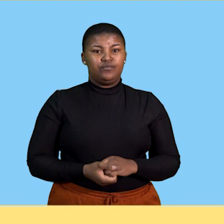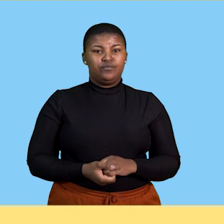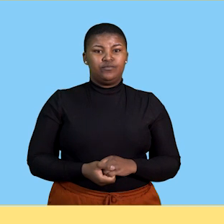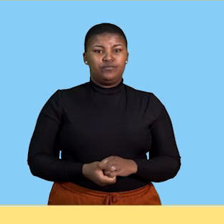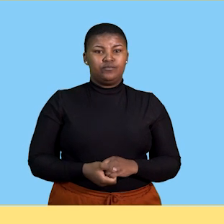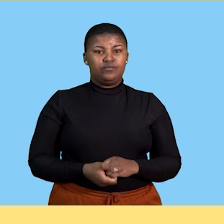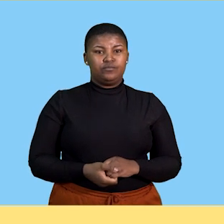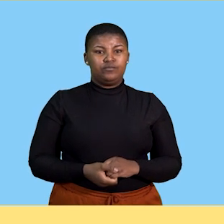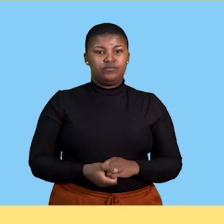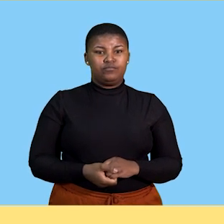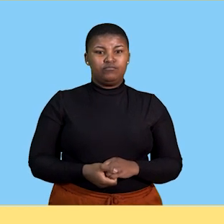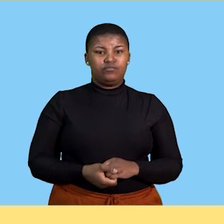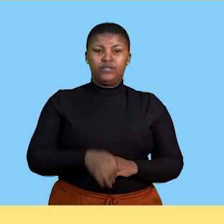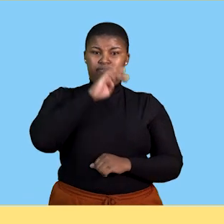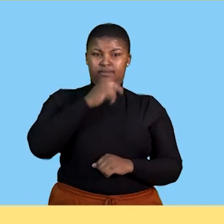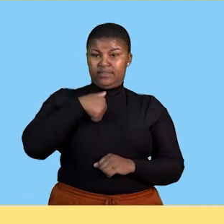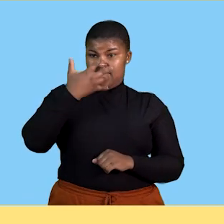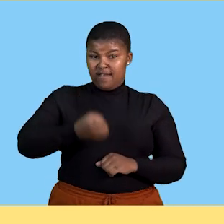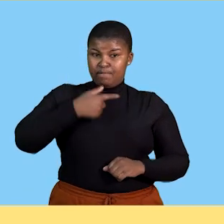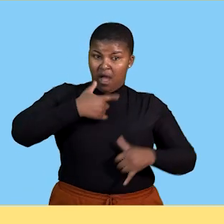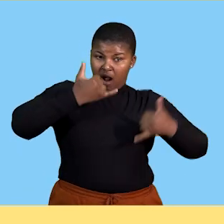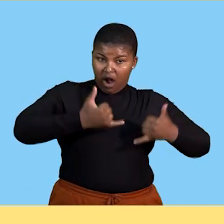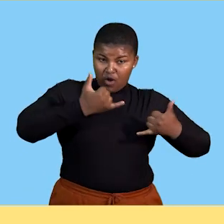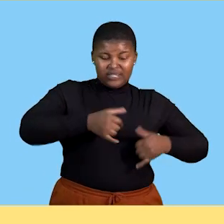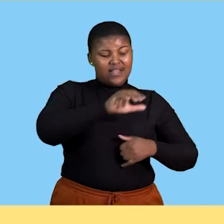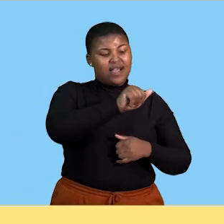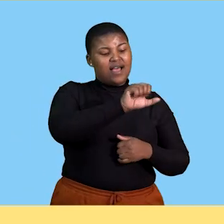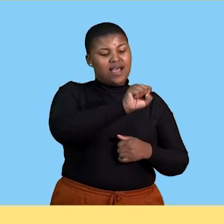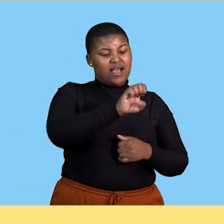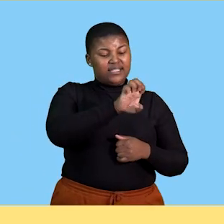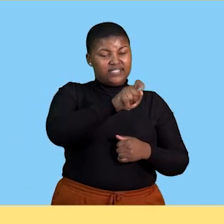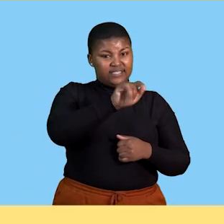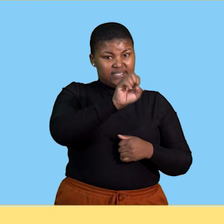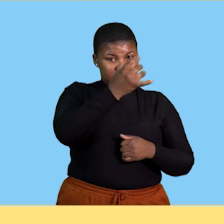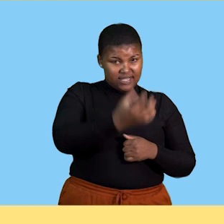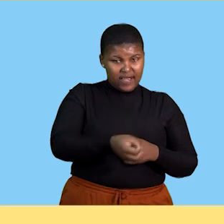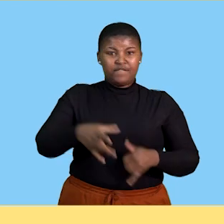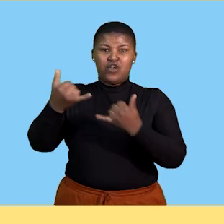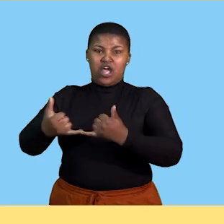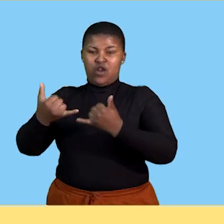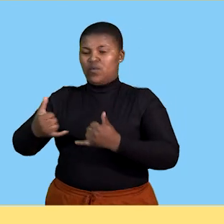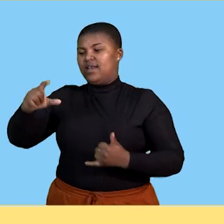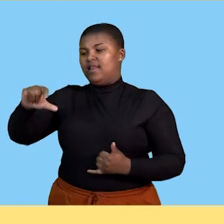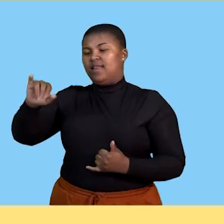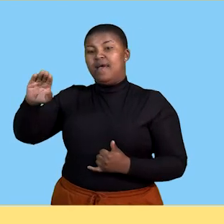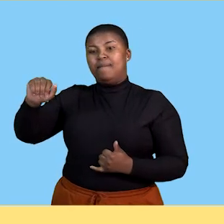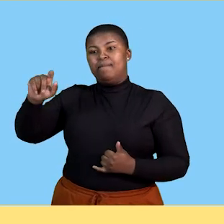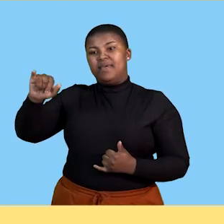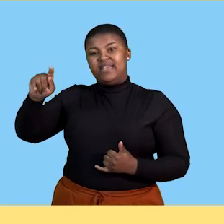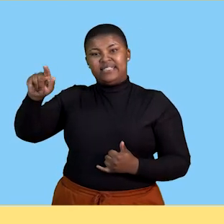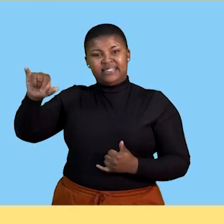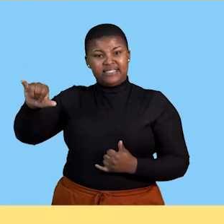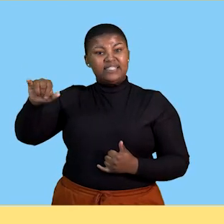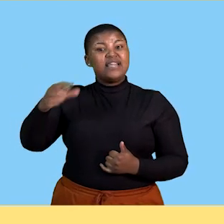22,452. So I have my current assets and I have my current liabilities. Then my answer has